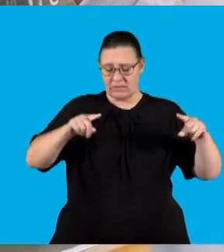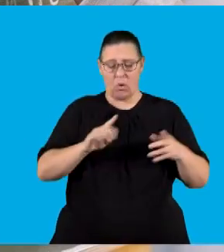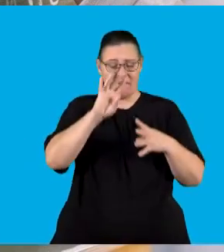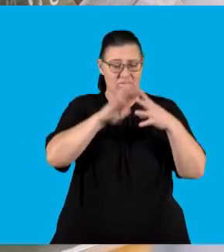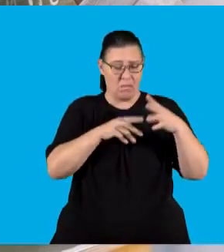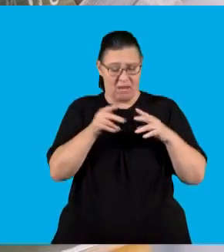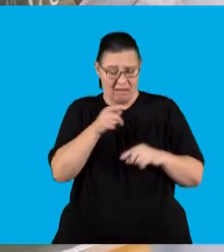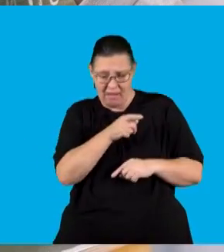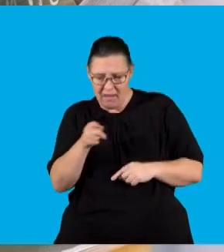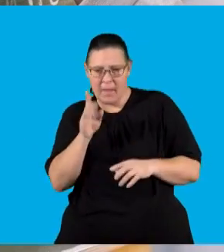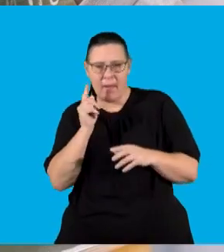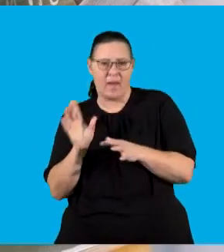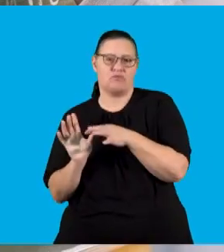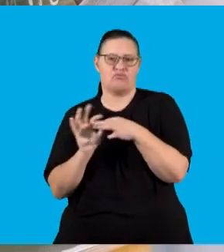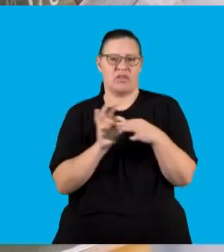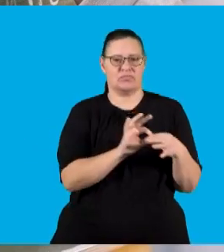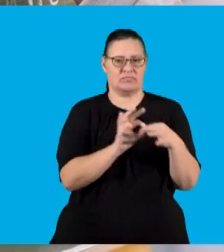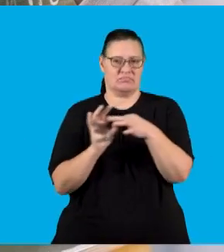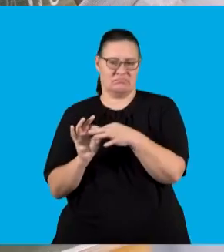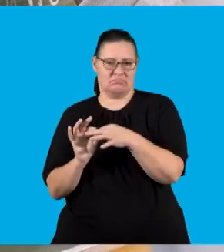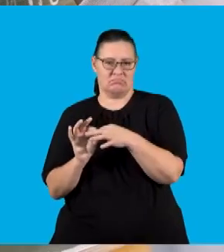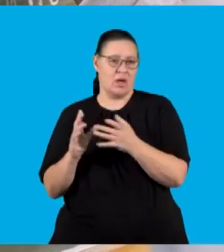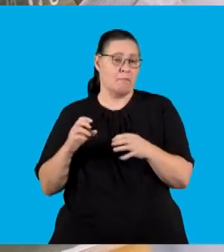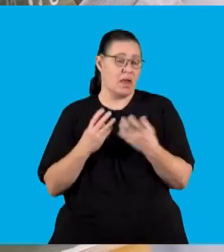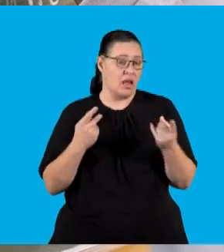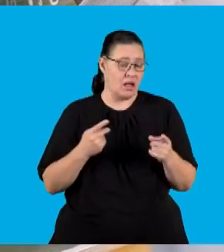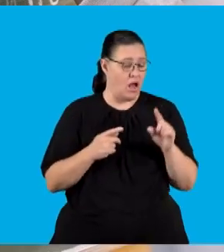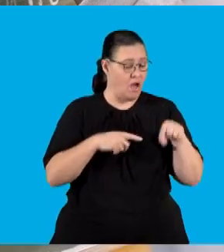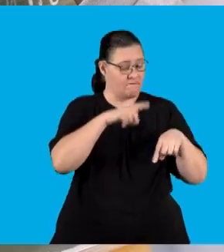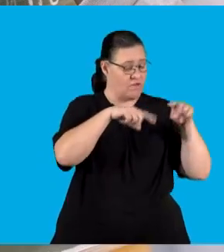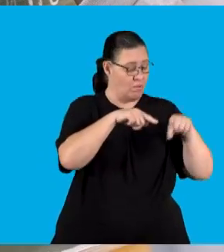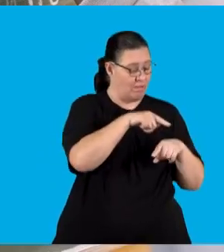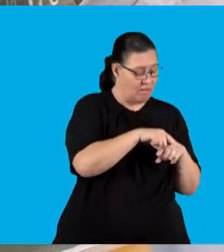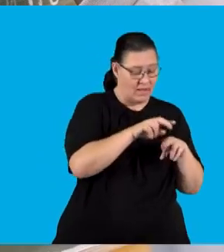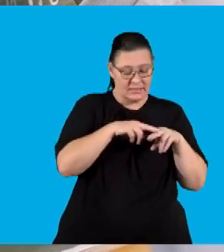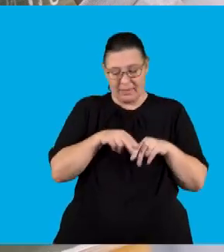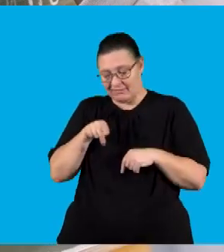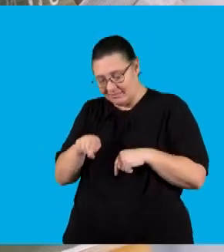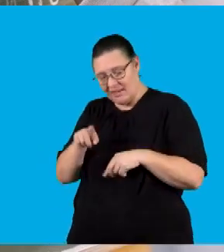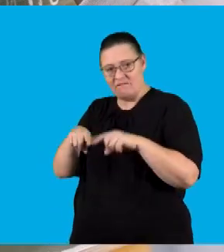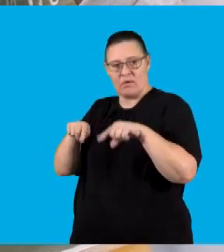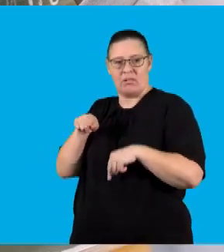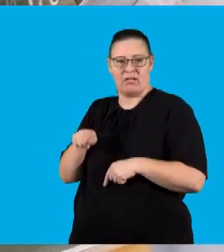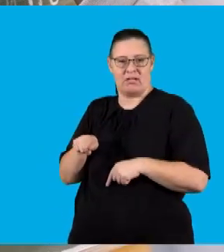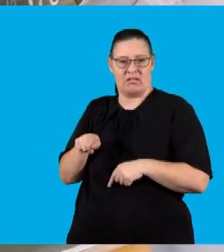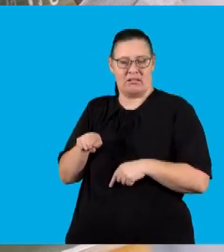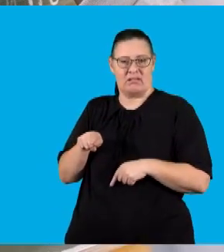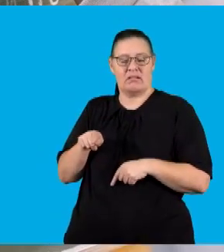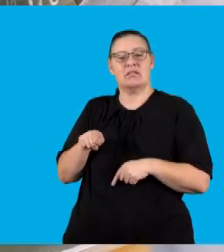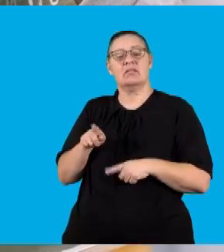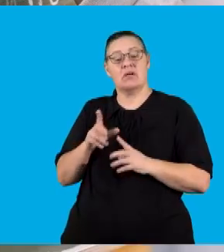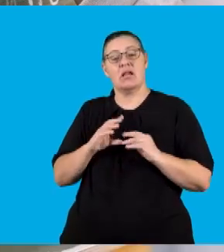an equation or formula have a relationship. Often, the one variable depends on the